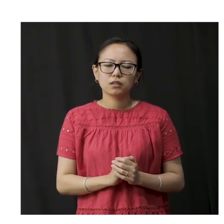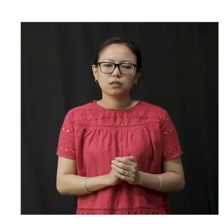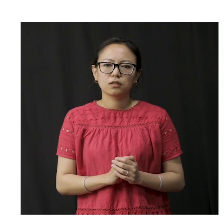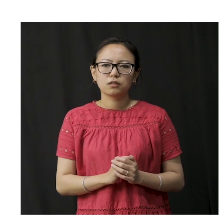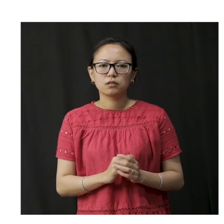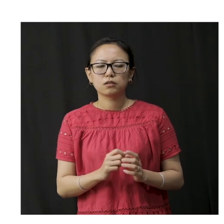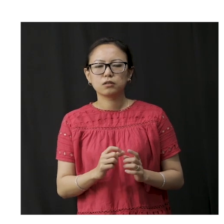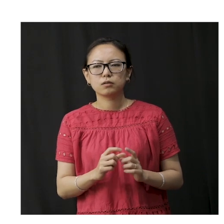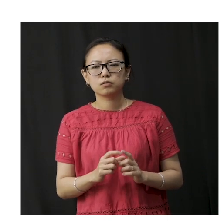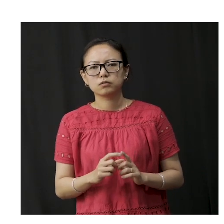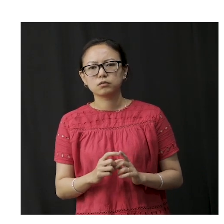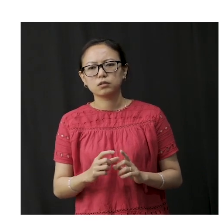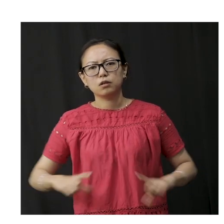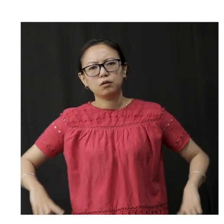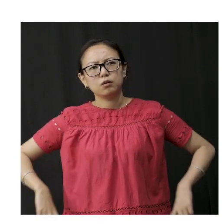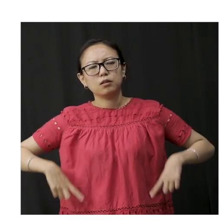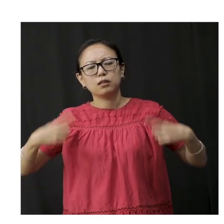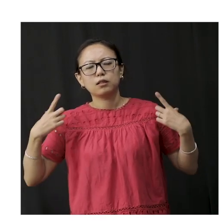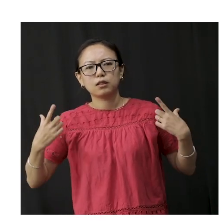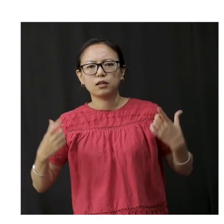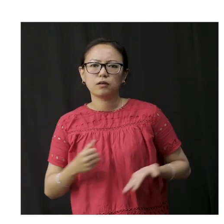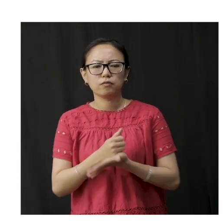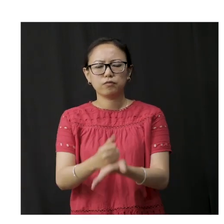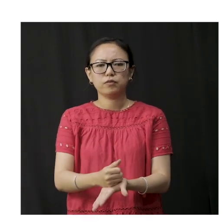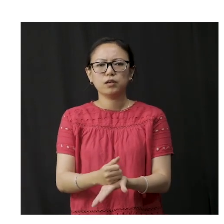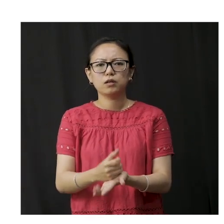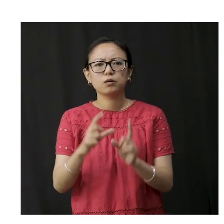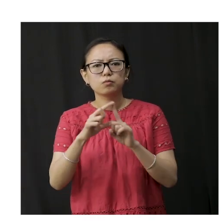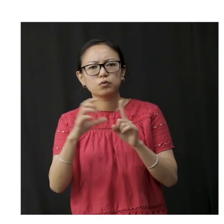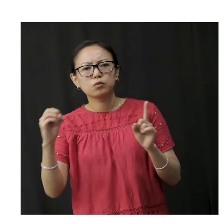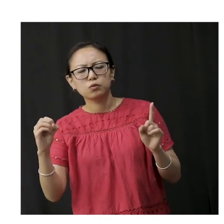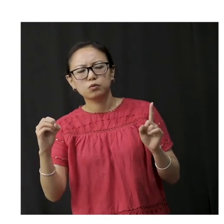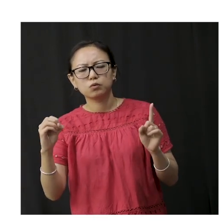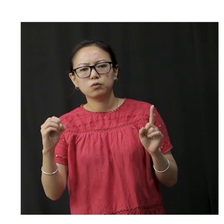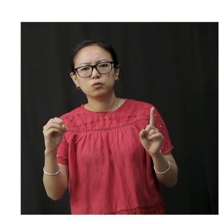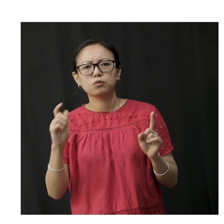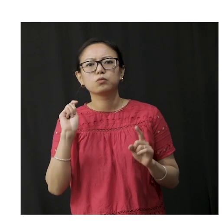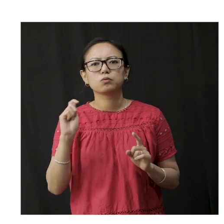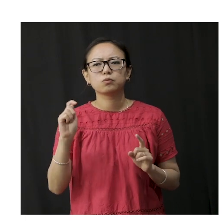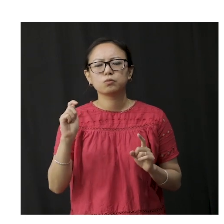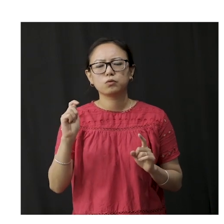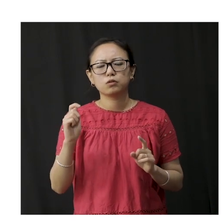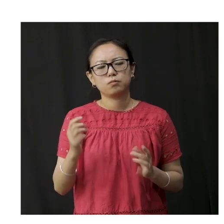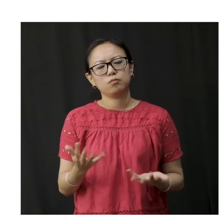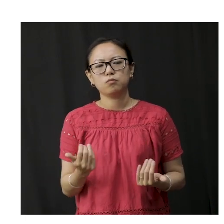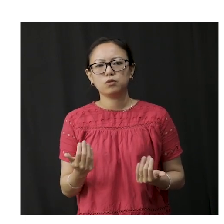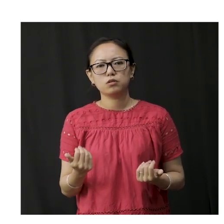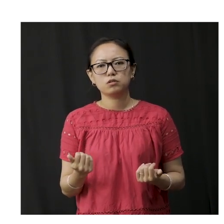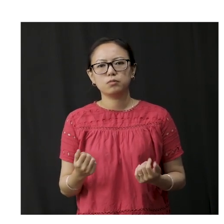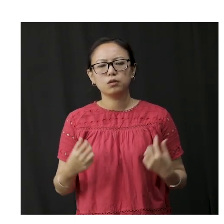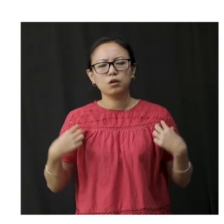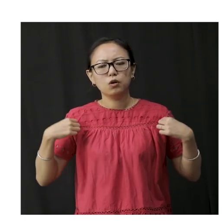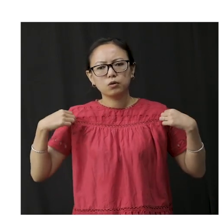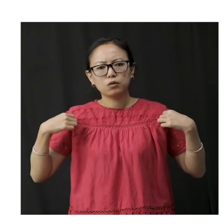our survival. It also helps us in order to complete many chores like drying our